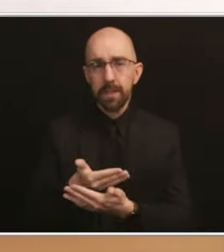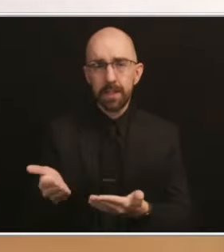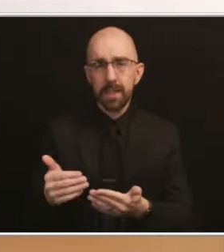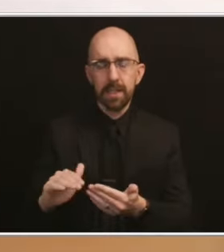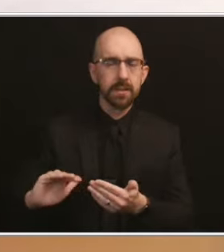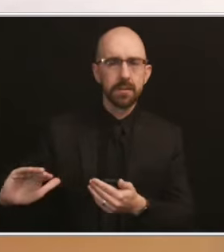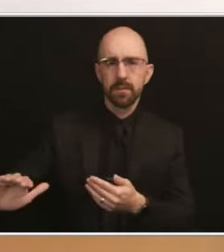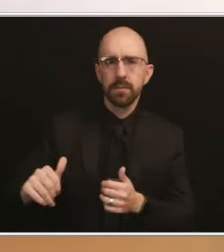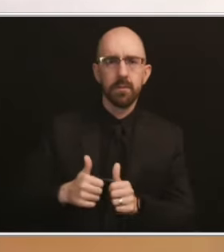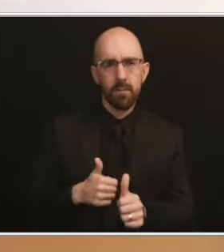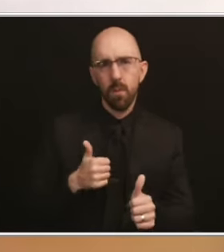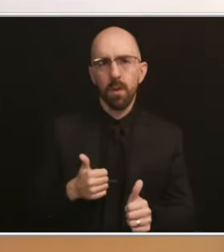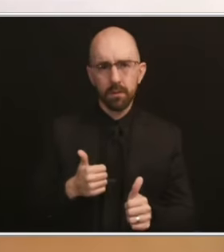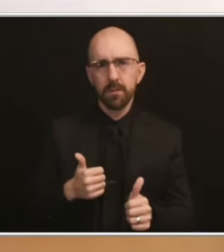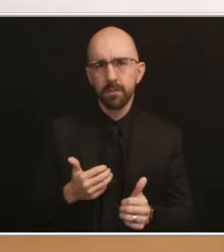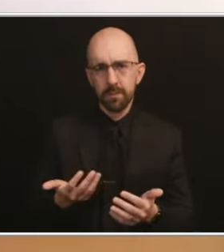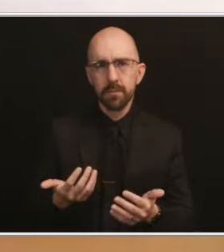from the